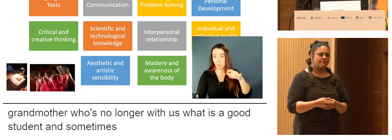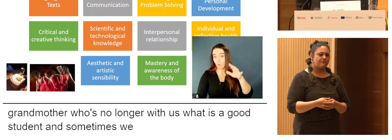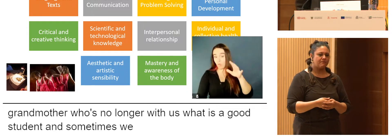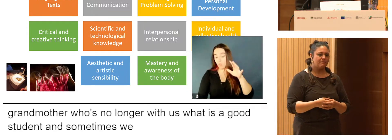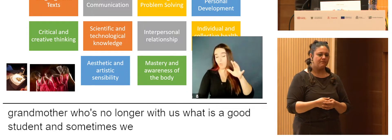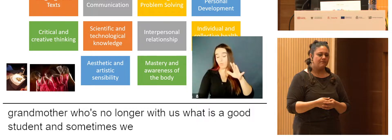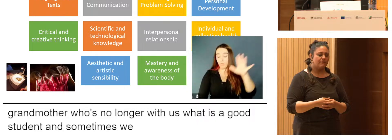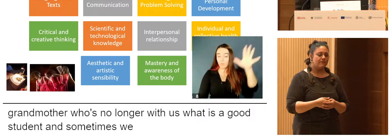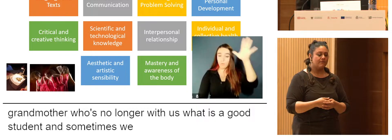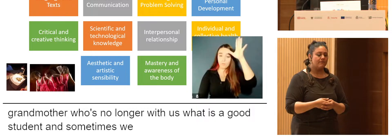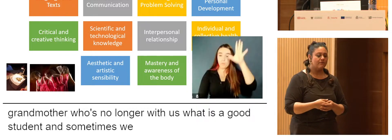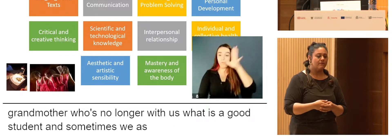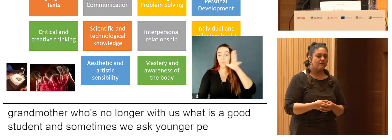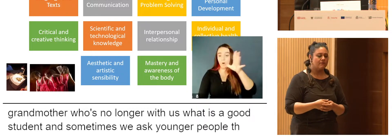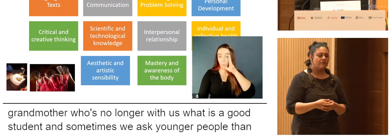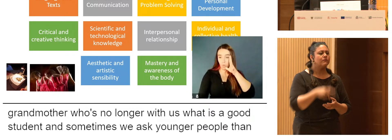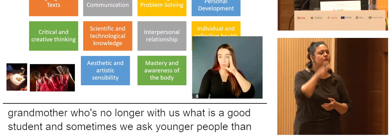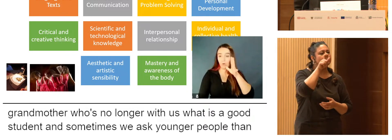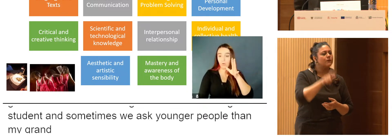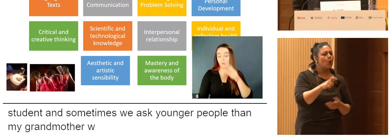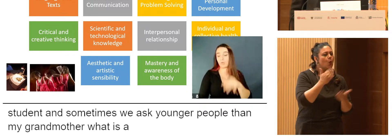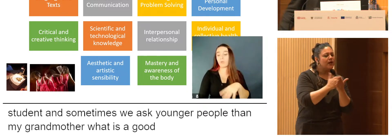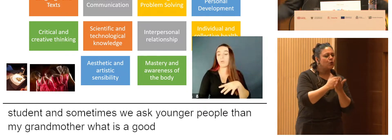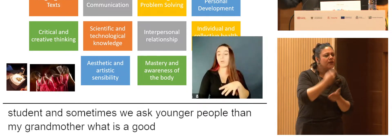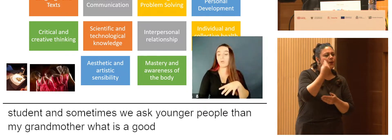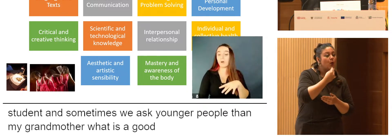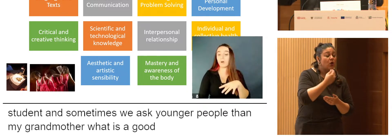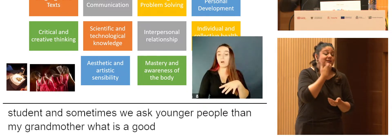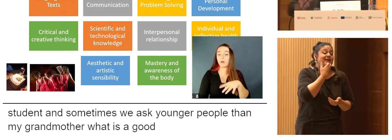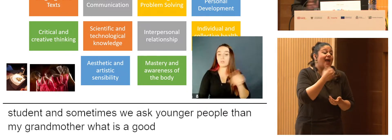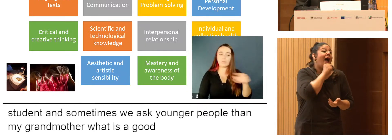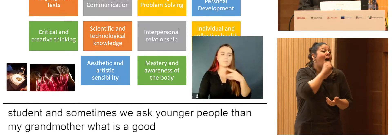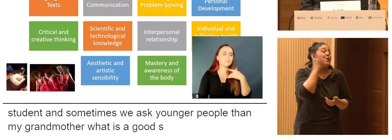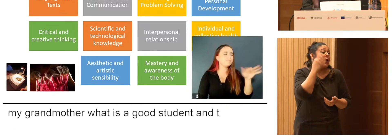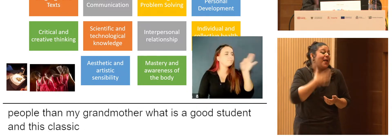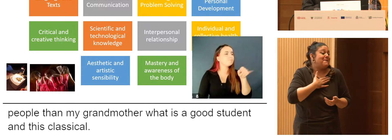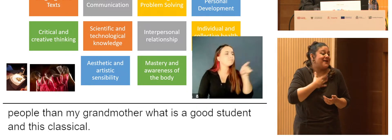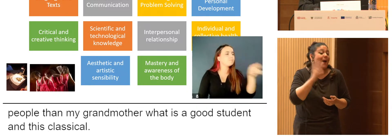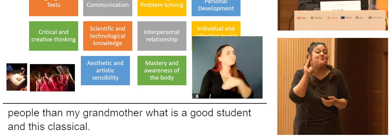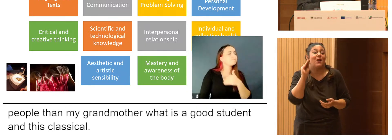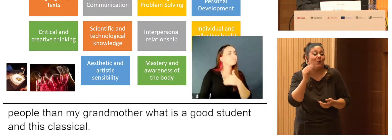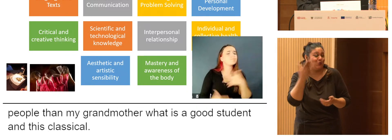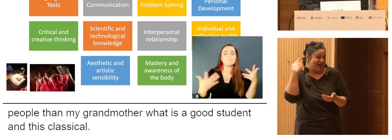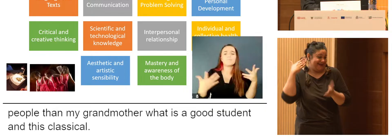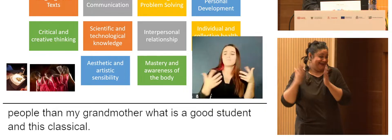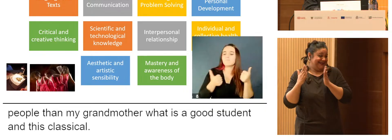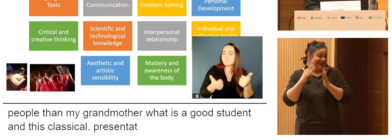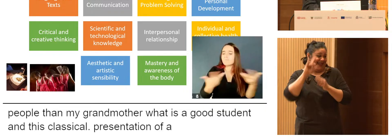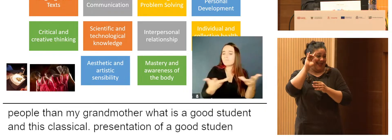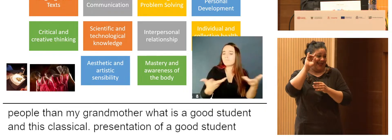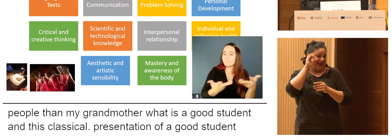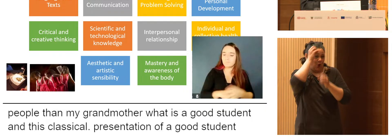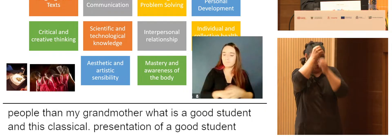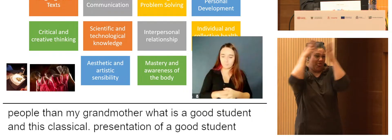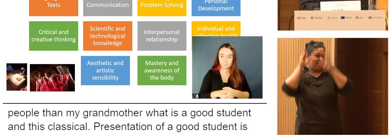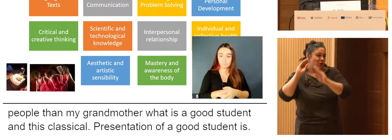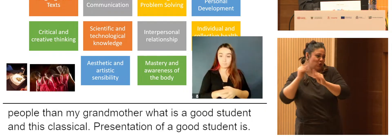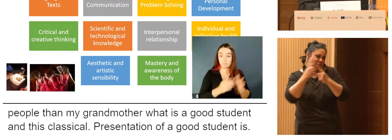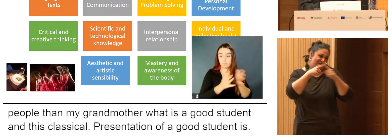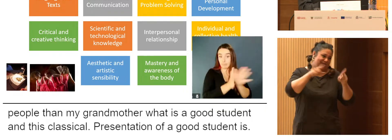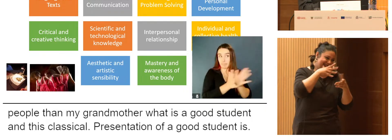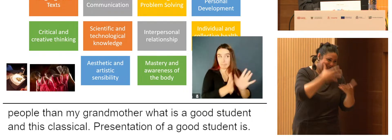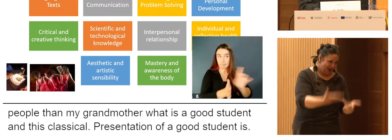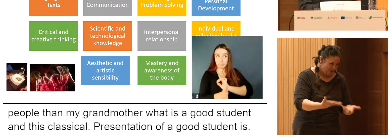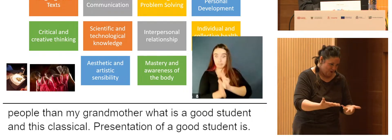younger people than my grandmother, what is a good student? And this classical representation of a good student is